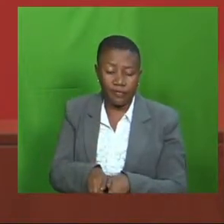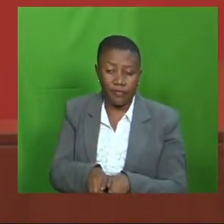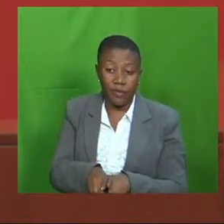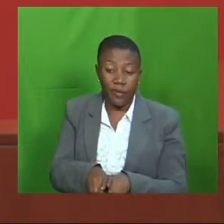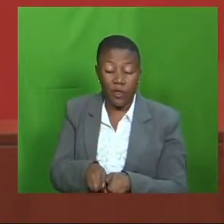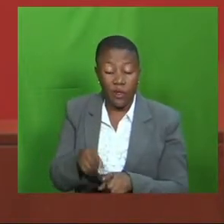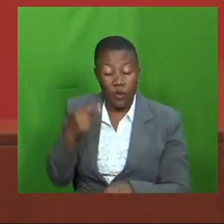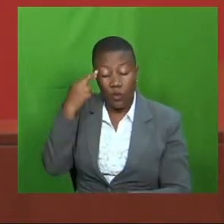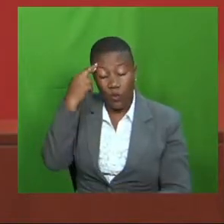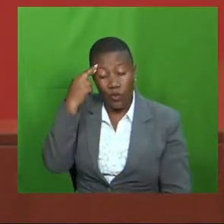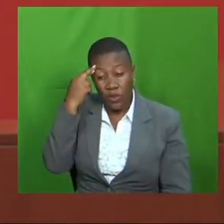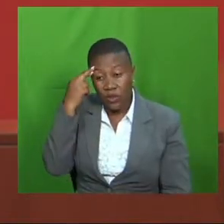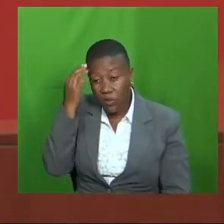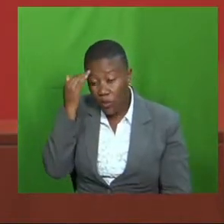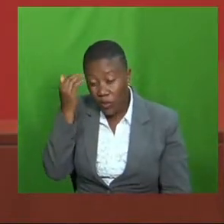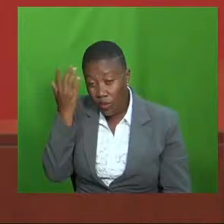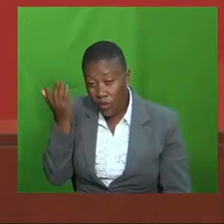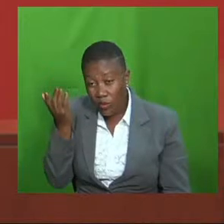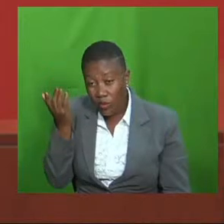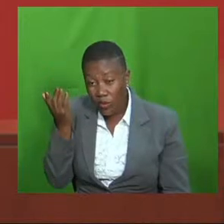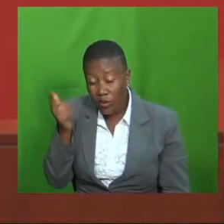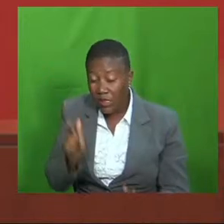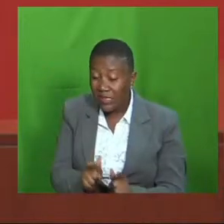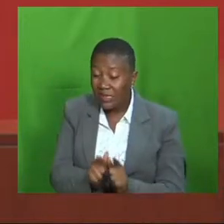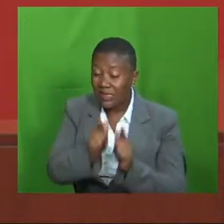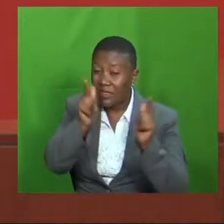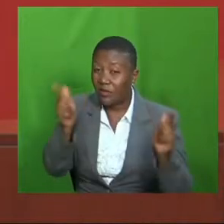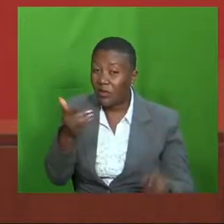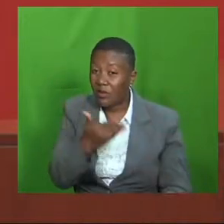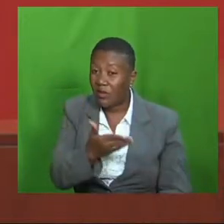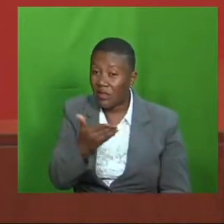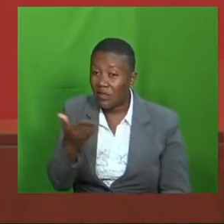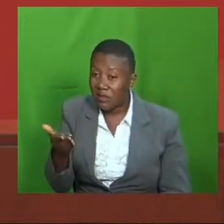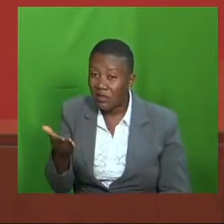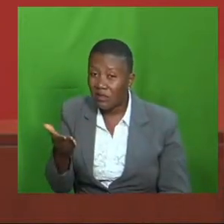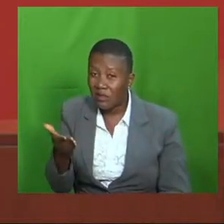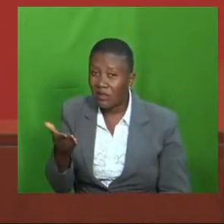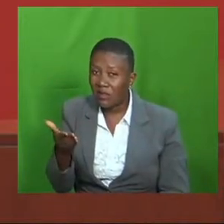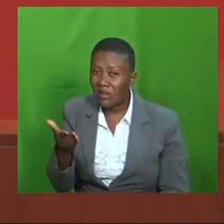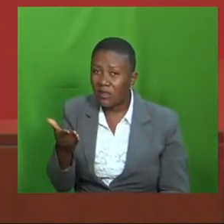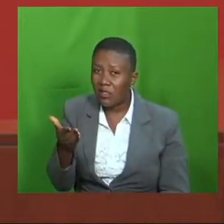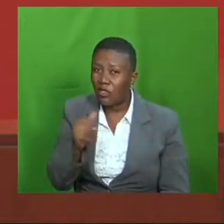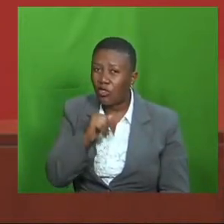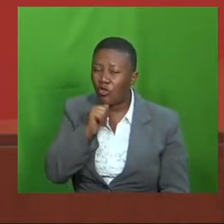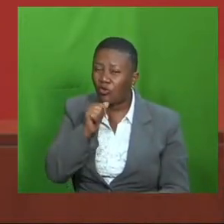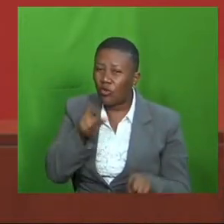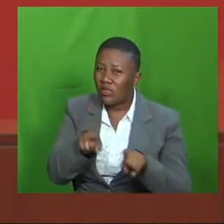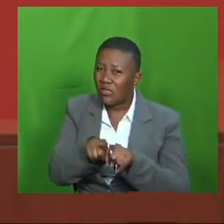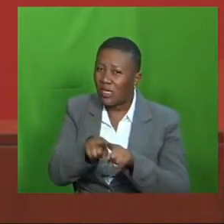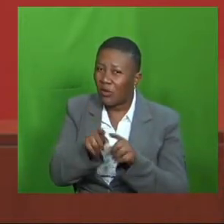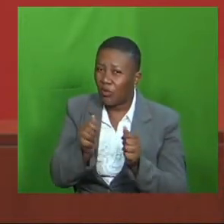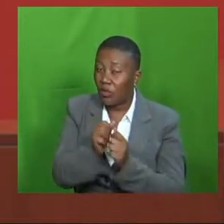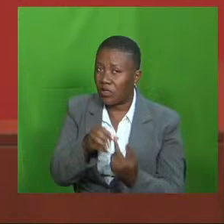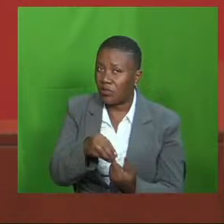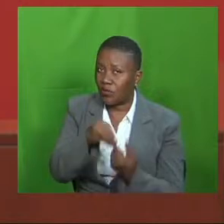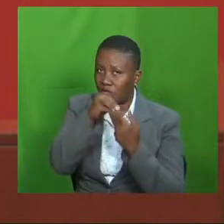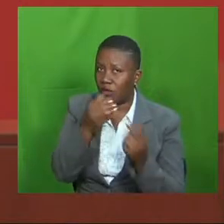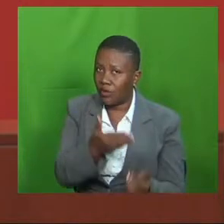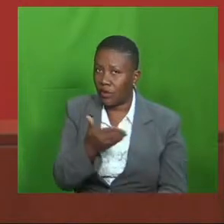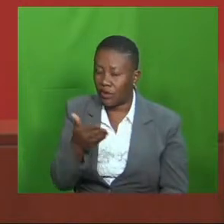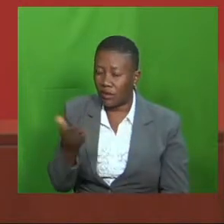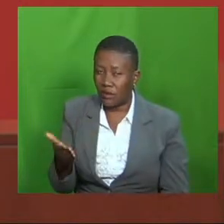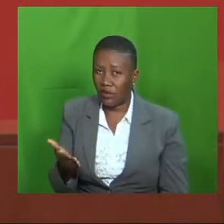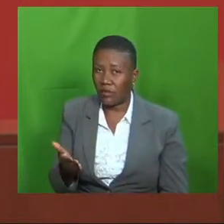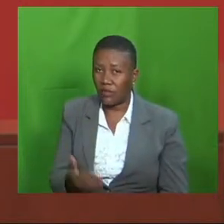because general things do not derogate from special things. However,